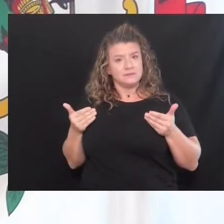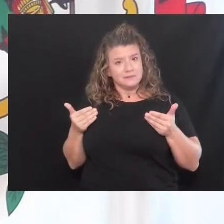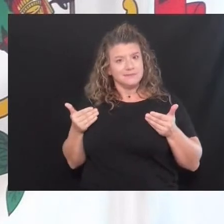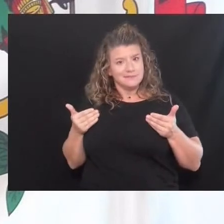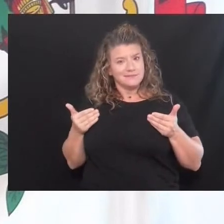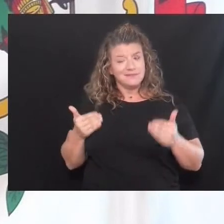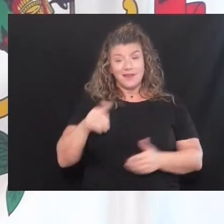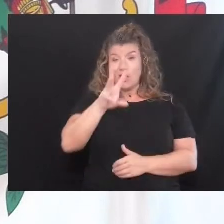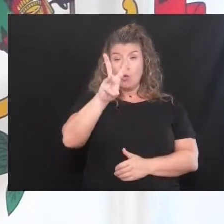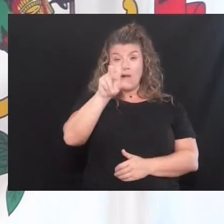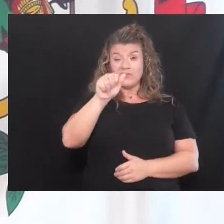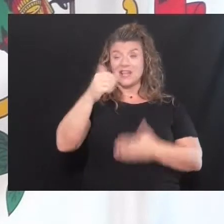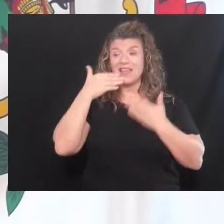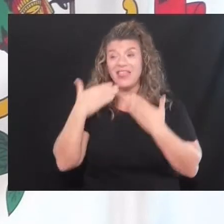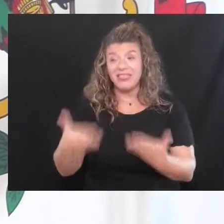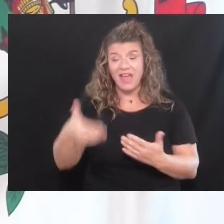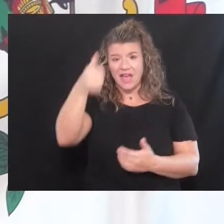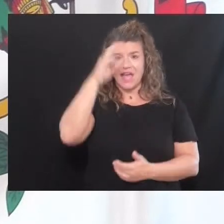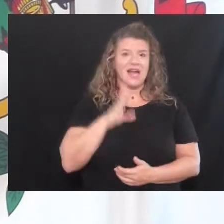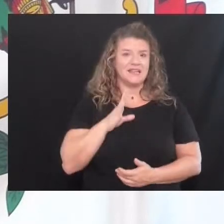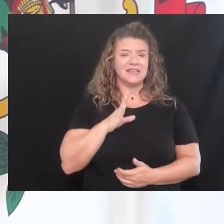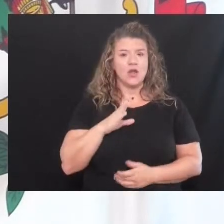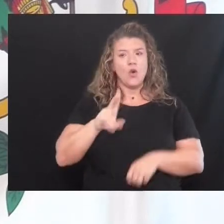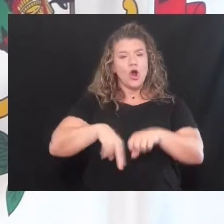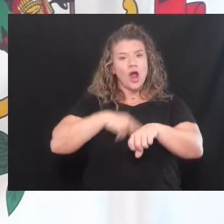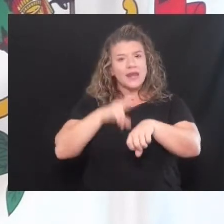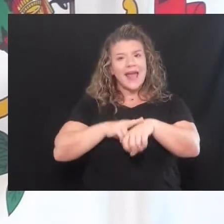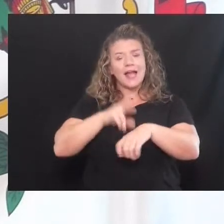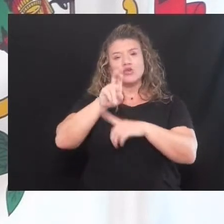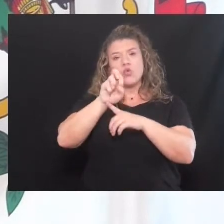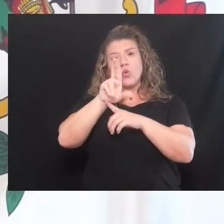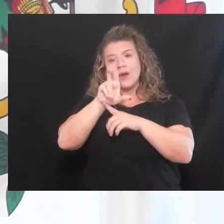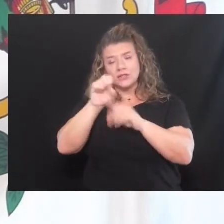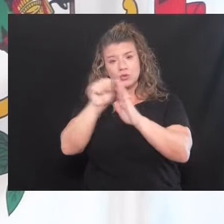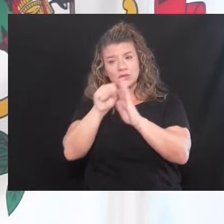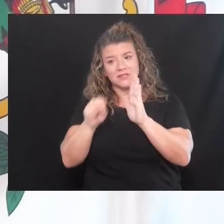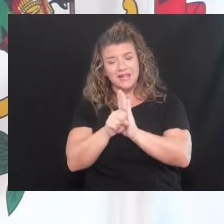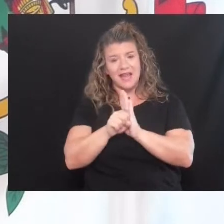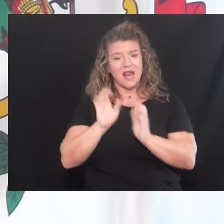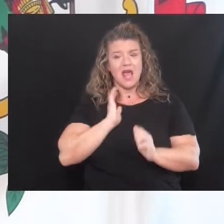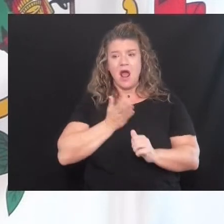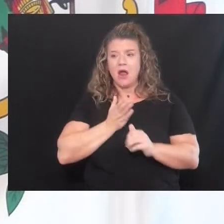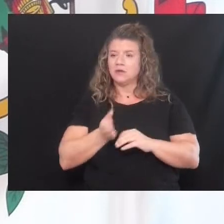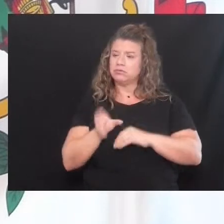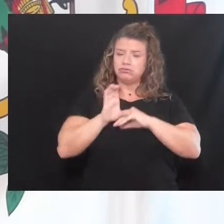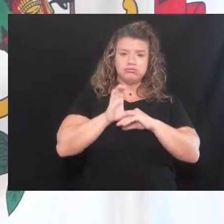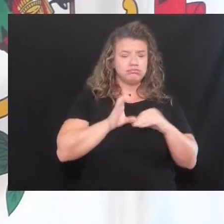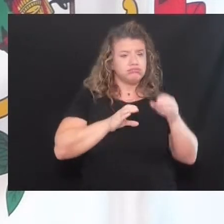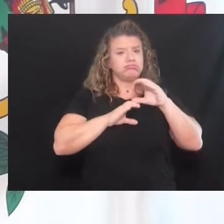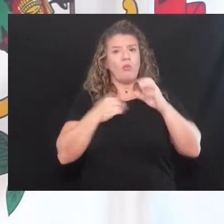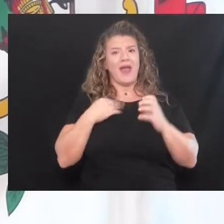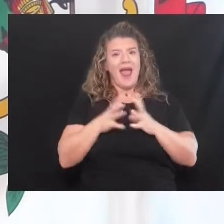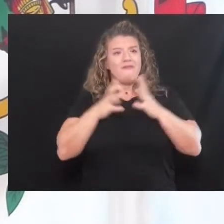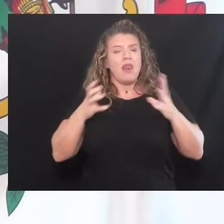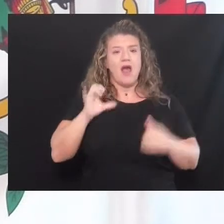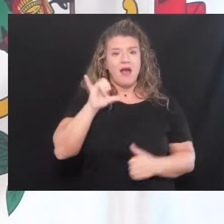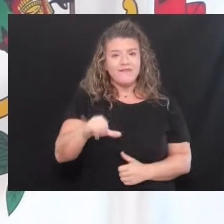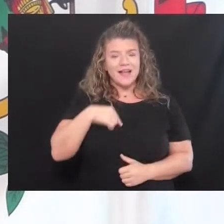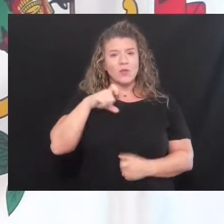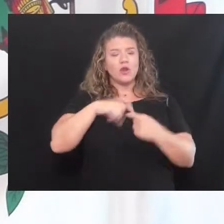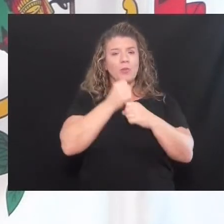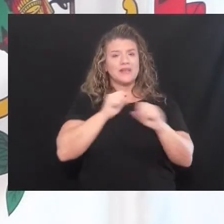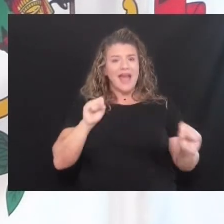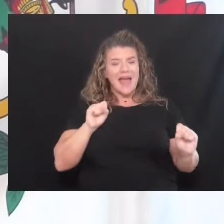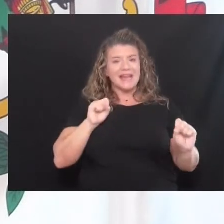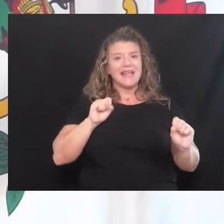West Virginia, thank God, we're a natural resource state and we abound in that. And absolutely, we need to always protect